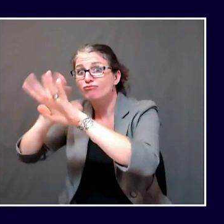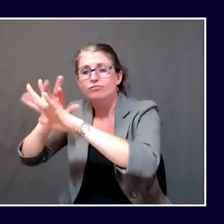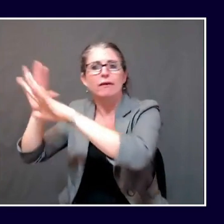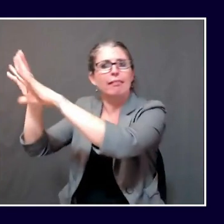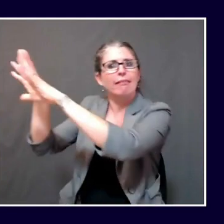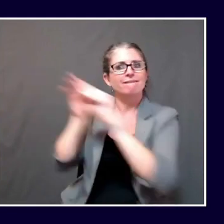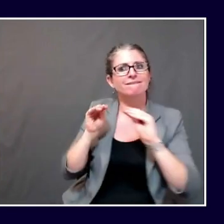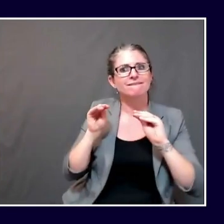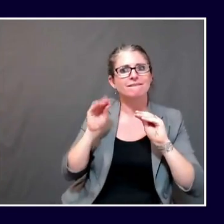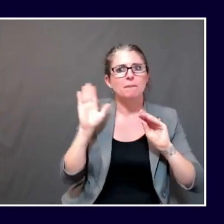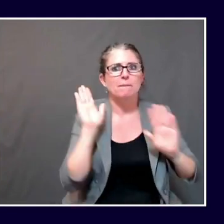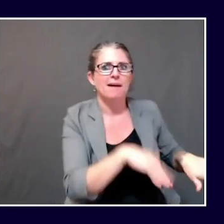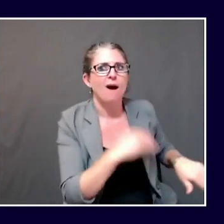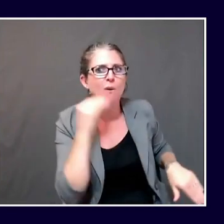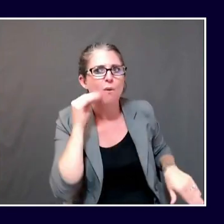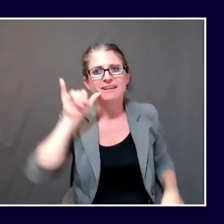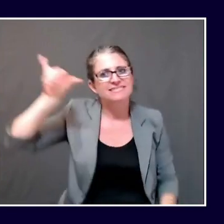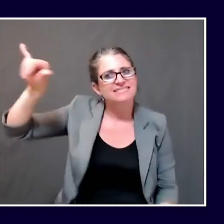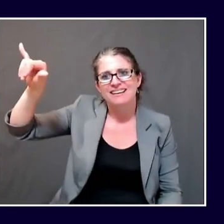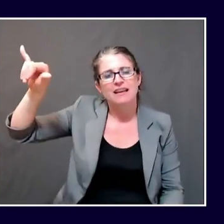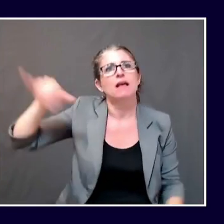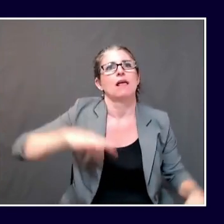Hello, thank you very much.